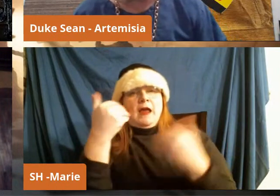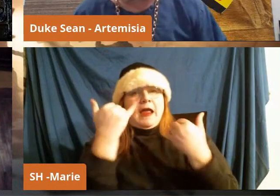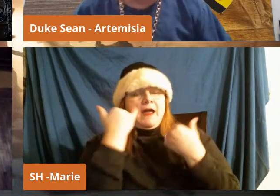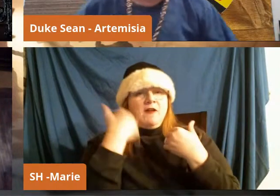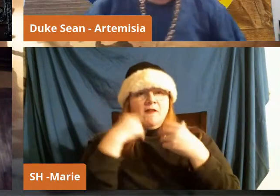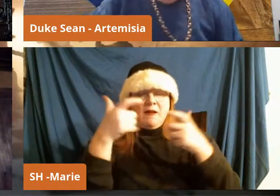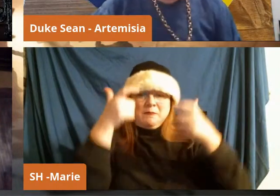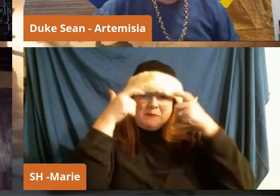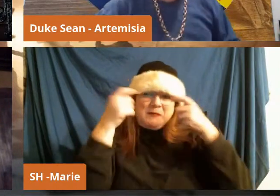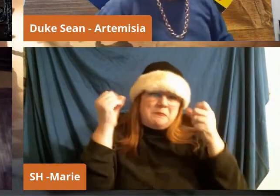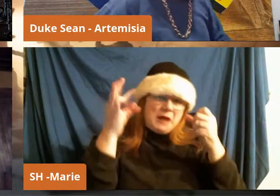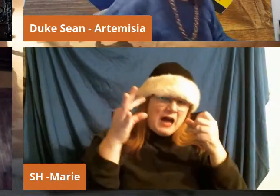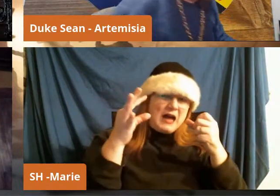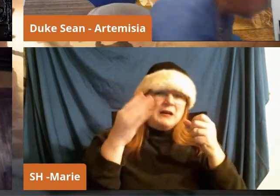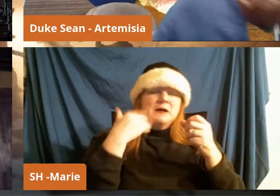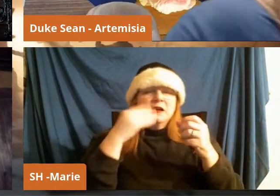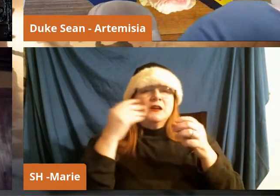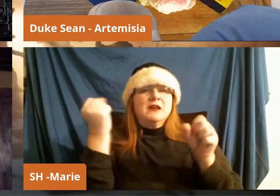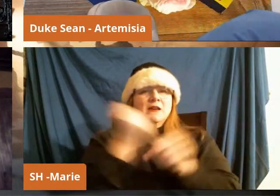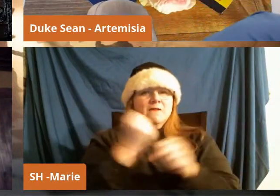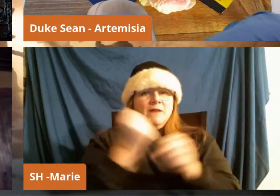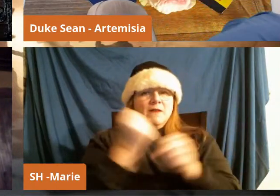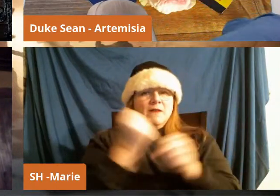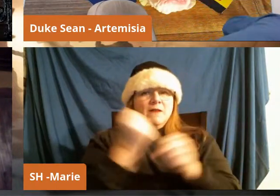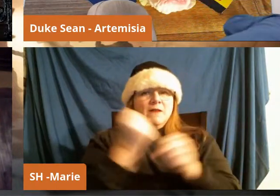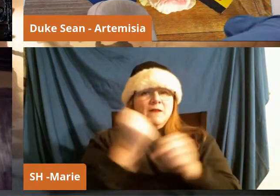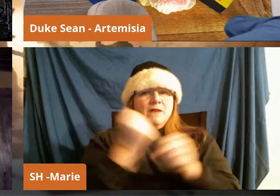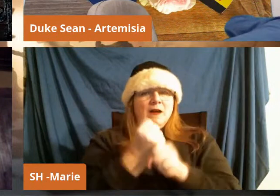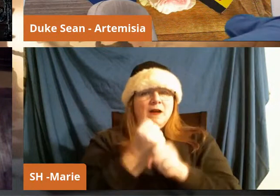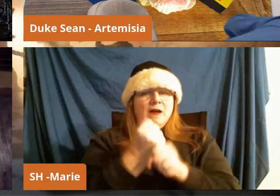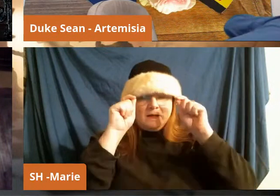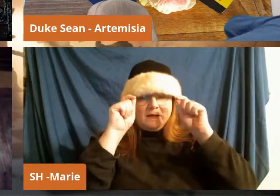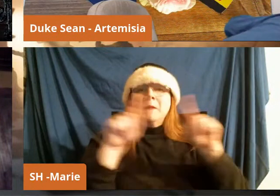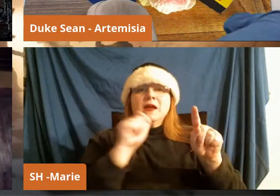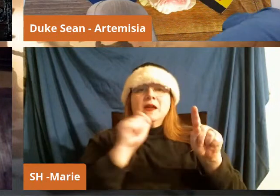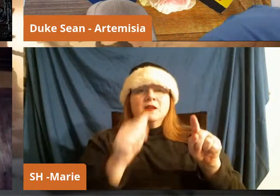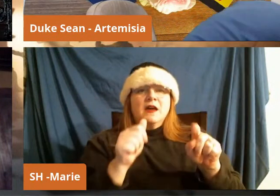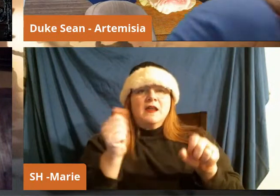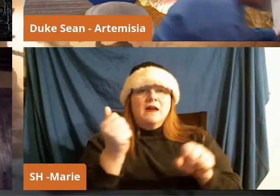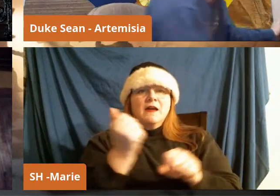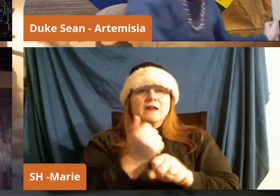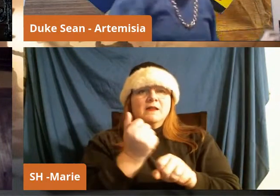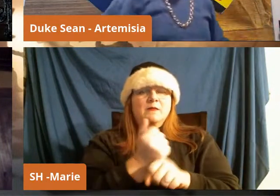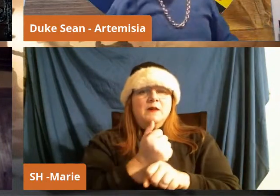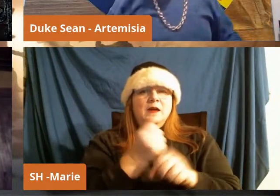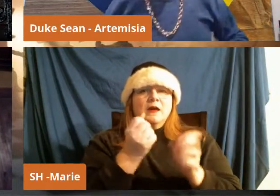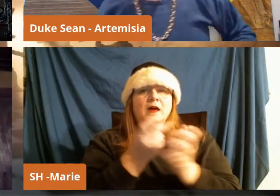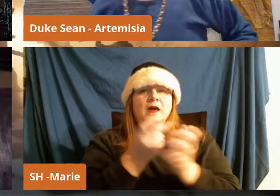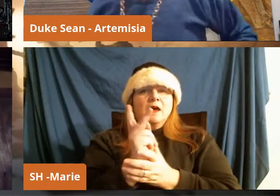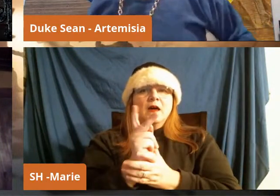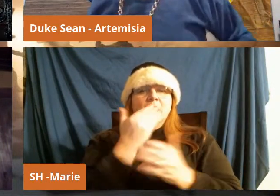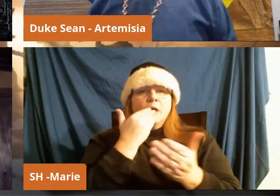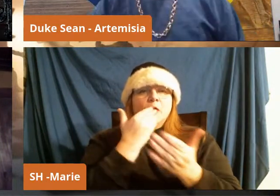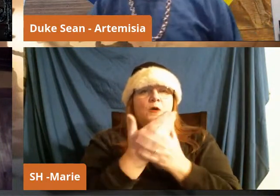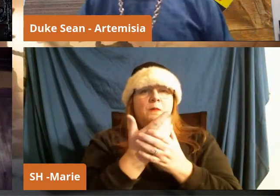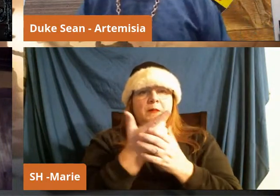crappy helmet, okay, yeah, you can fight with a crappy helmet, but you're not going to fight as effectively. You're not going to be as good because you can't see as well, or